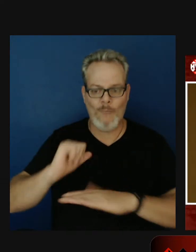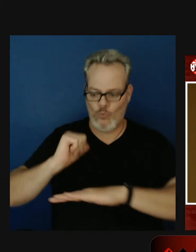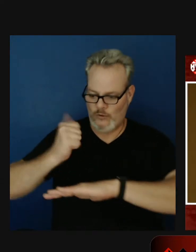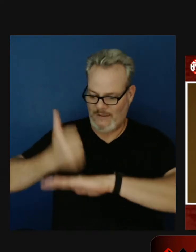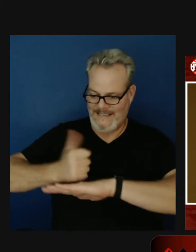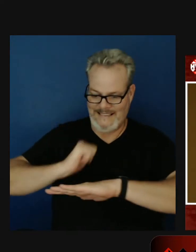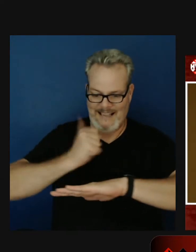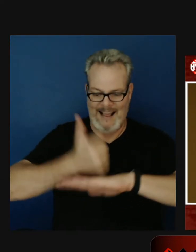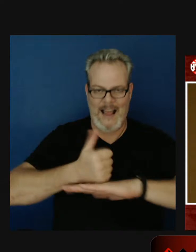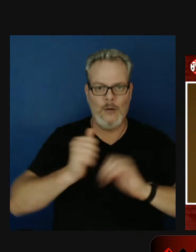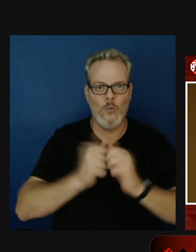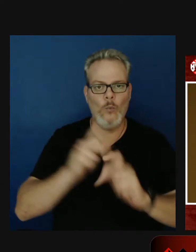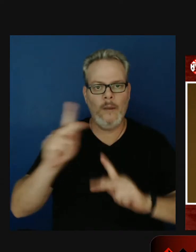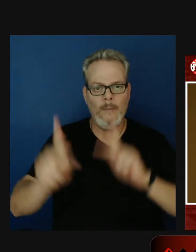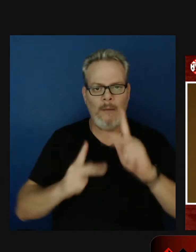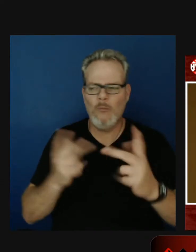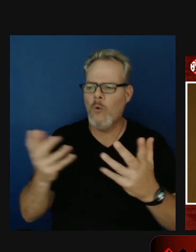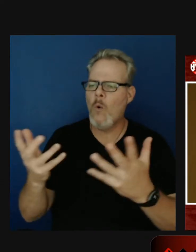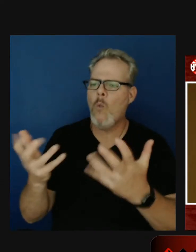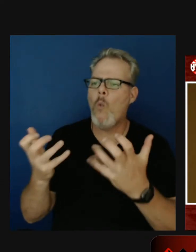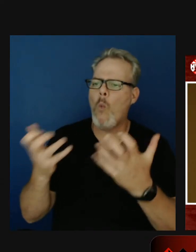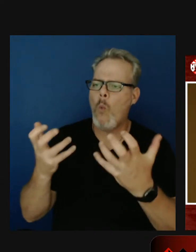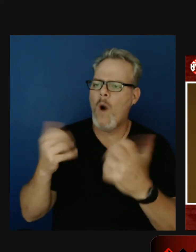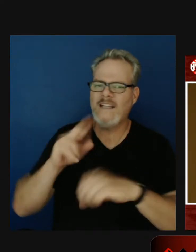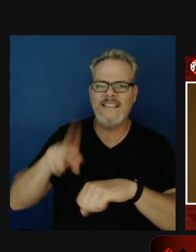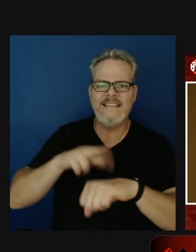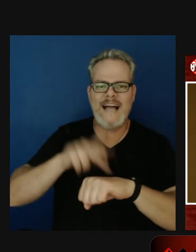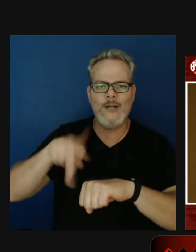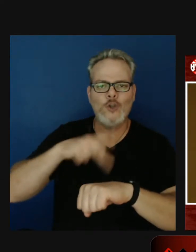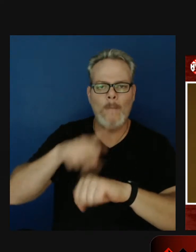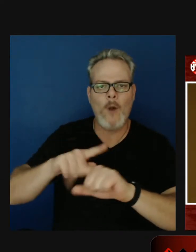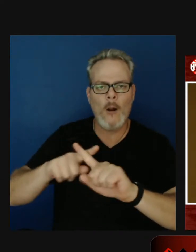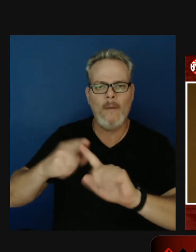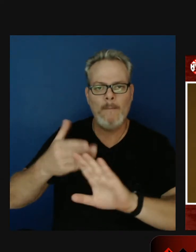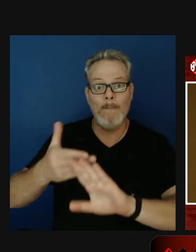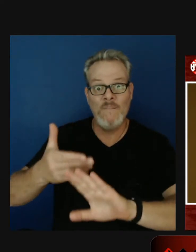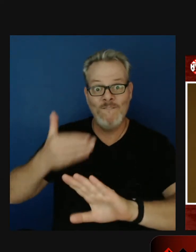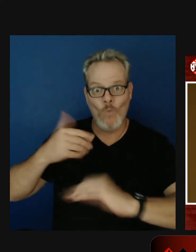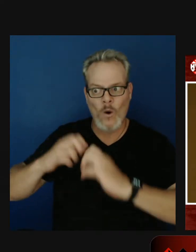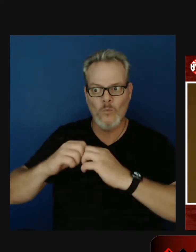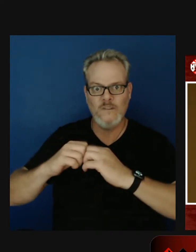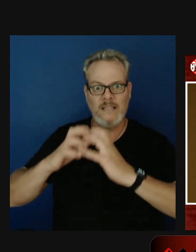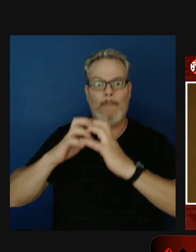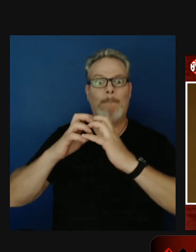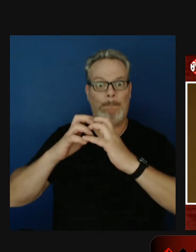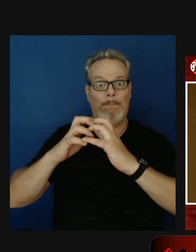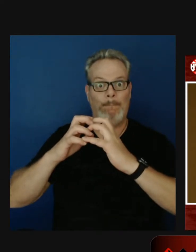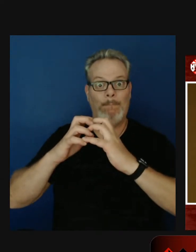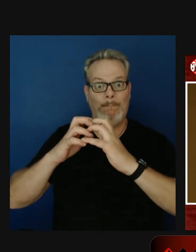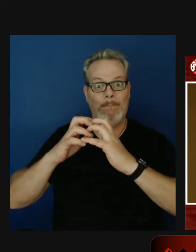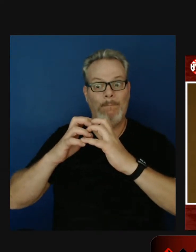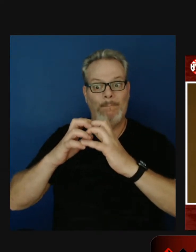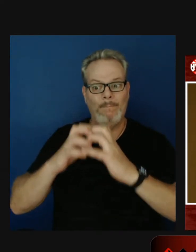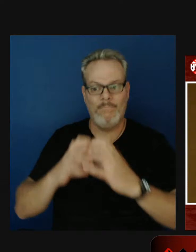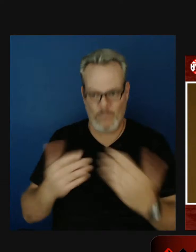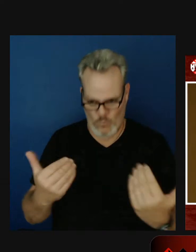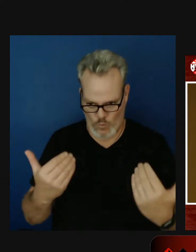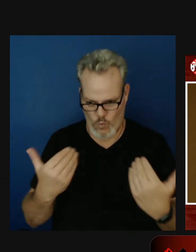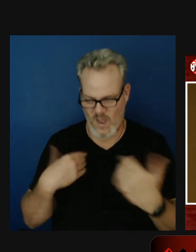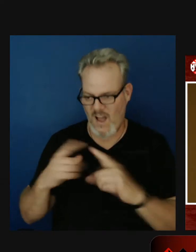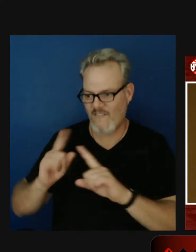who were cheering for a national park before it got made to try and lure tourists out. But again, we've got our lava flows